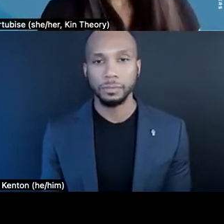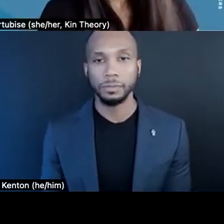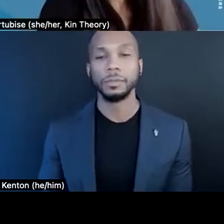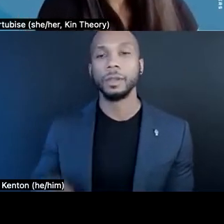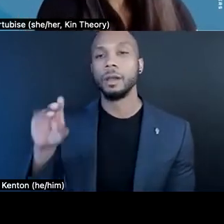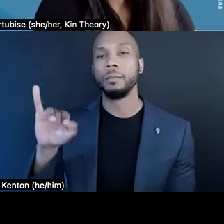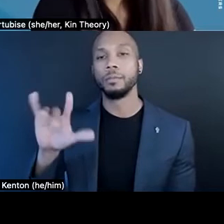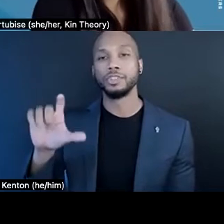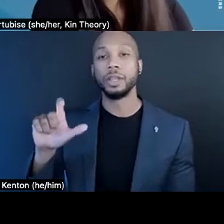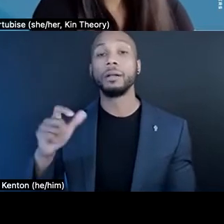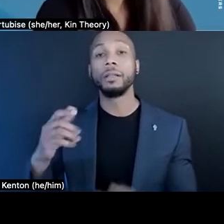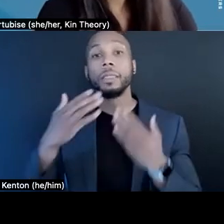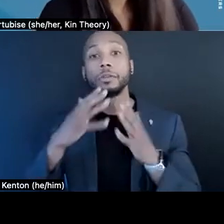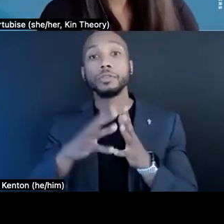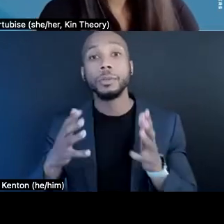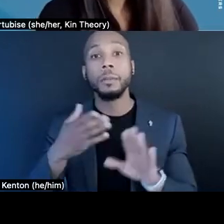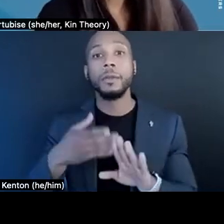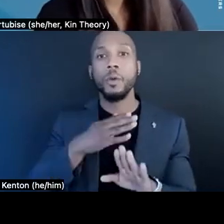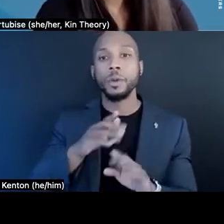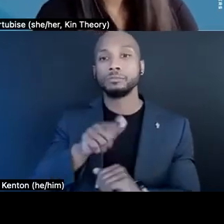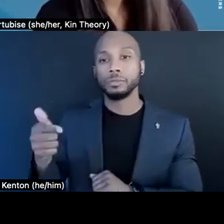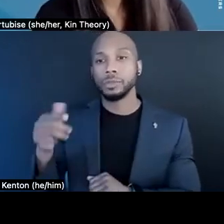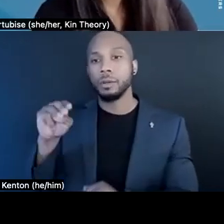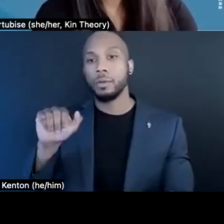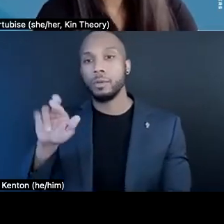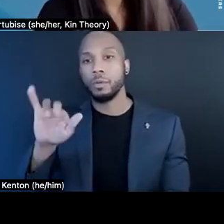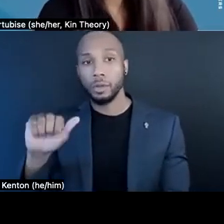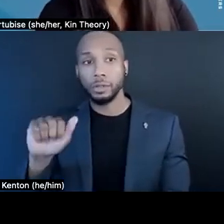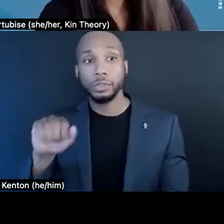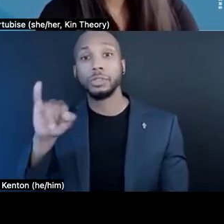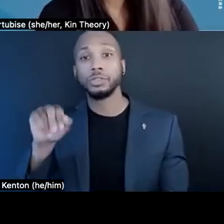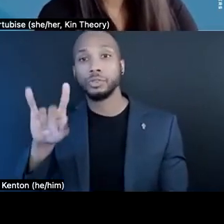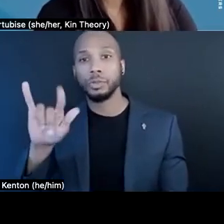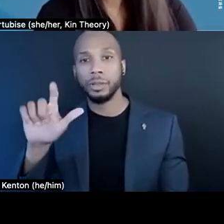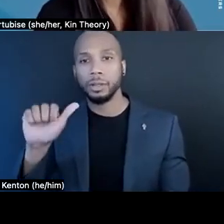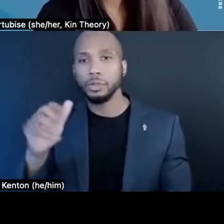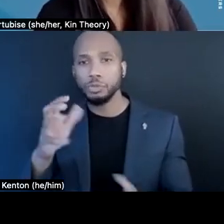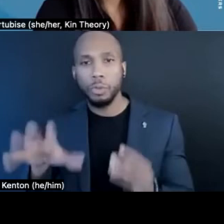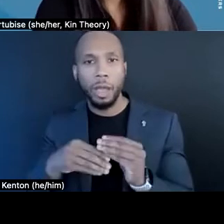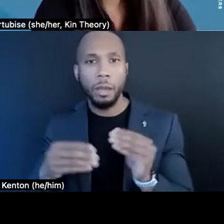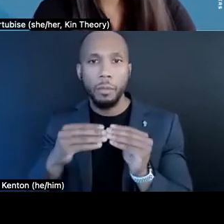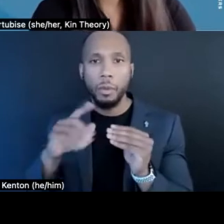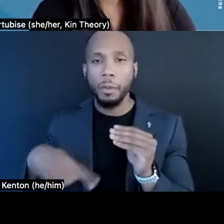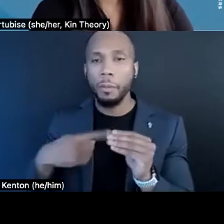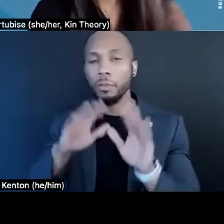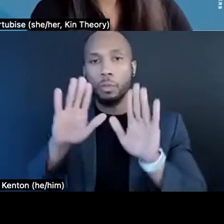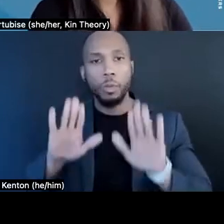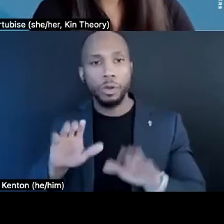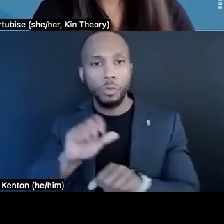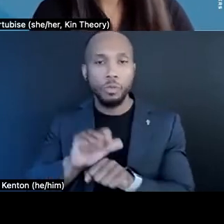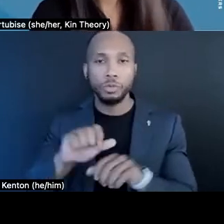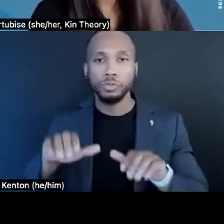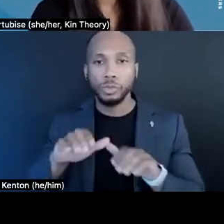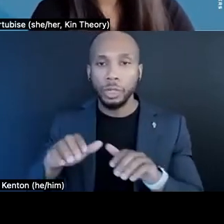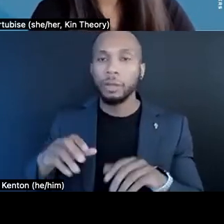Thank you. Before we move to María, Julianna, do you want to add any more about this incredible work you've done moving through